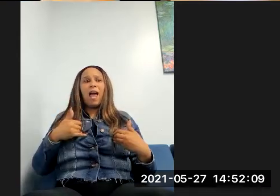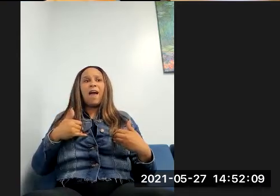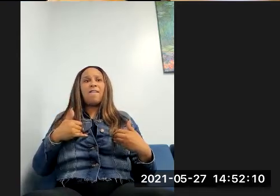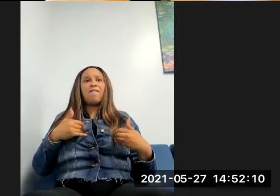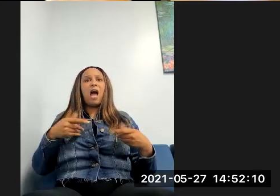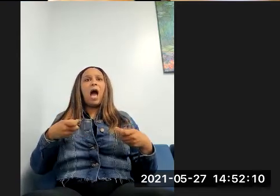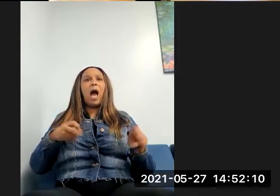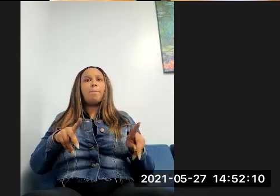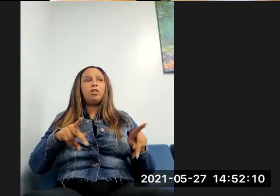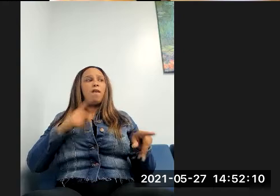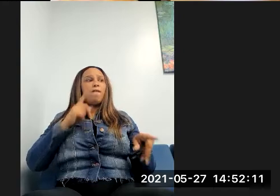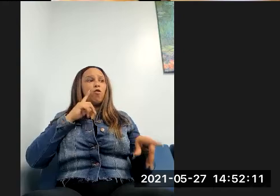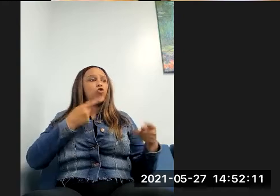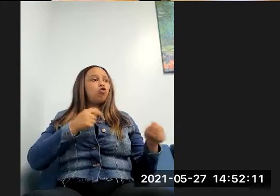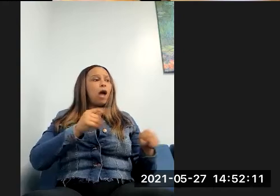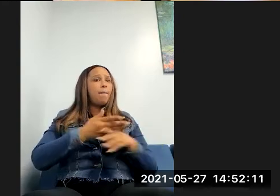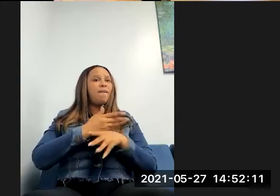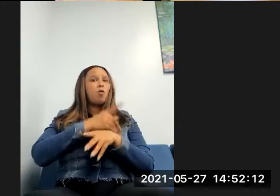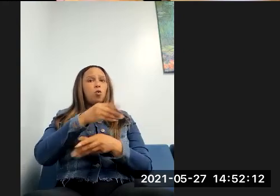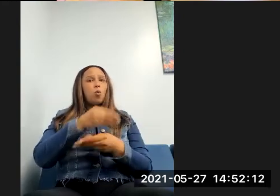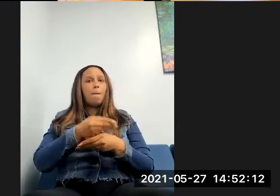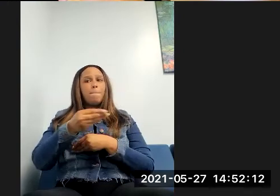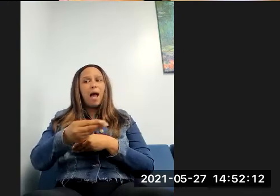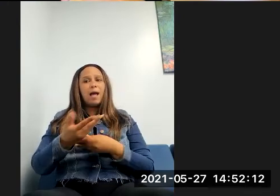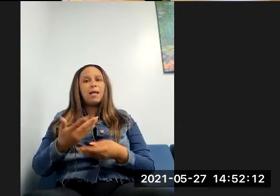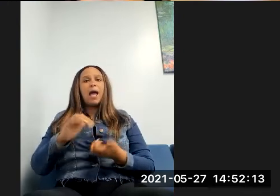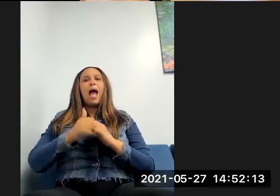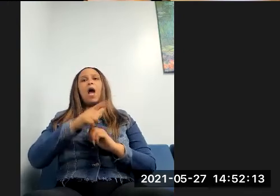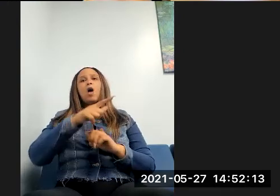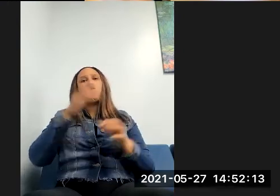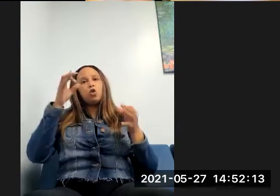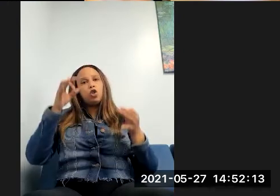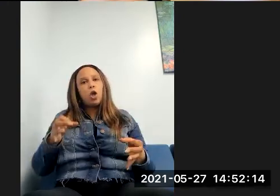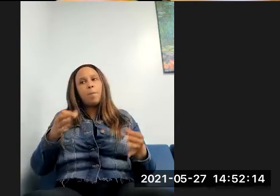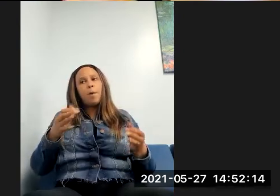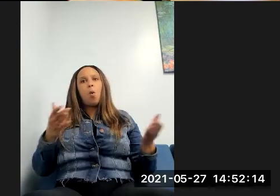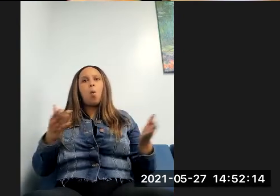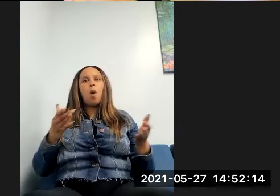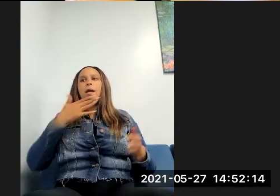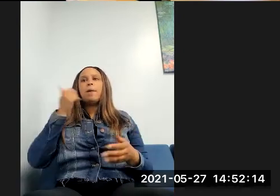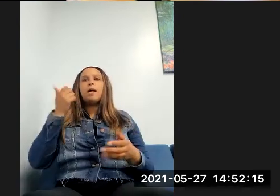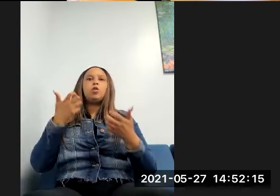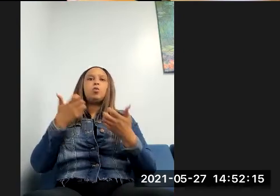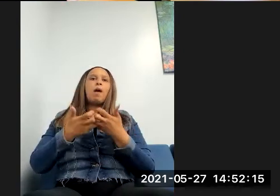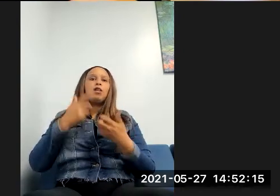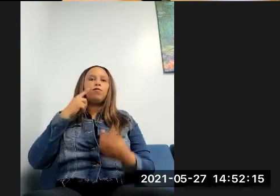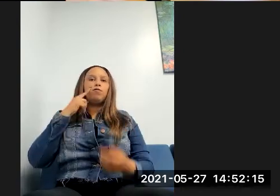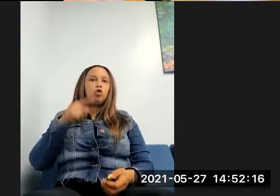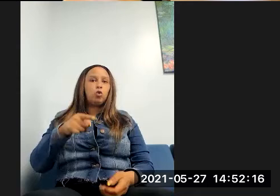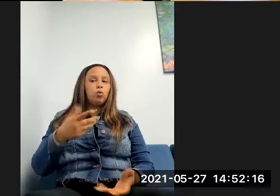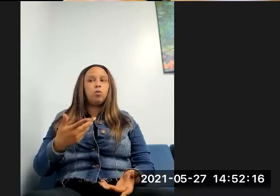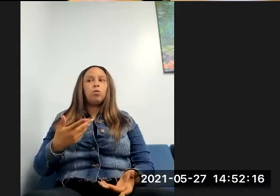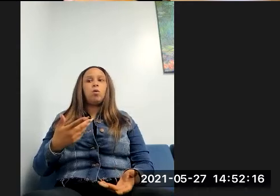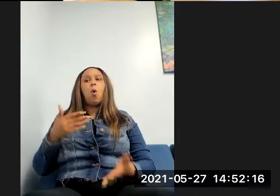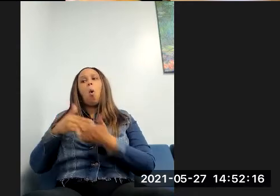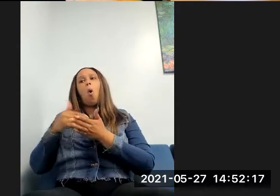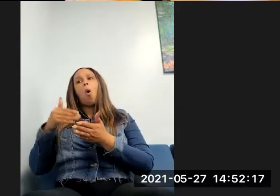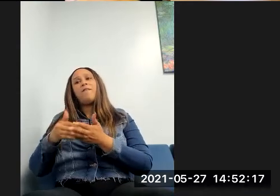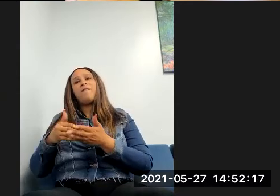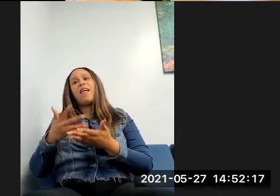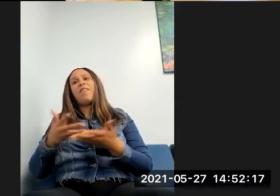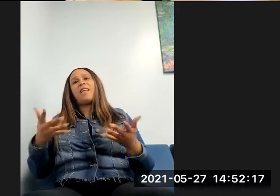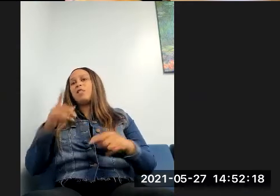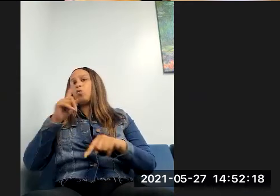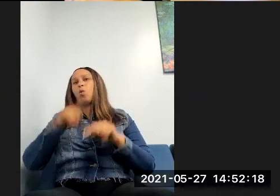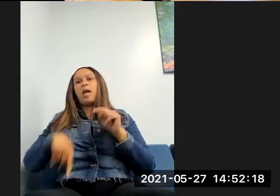buy, how can you determine what would best work for you? Often things can't be exchanged, and